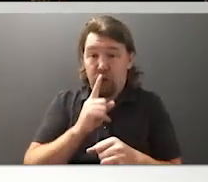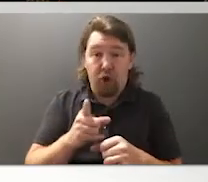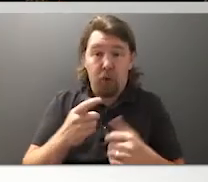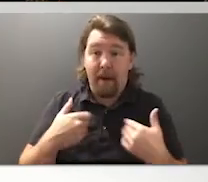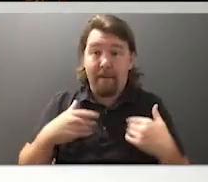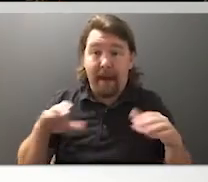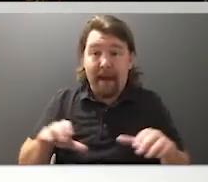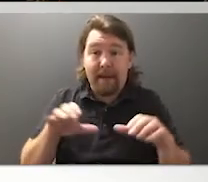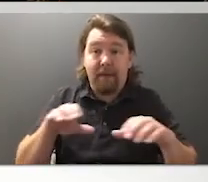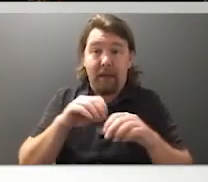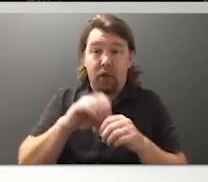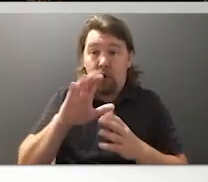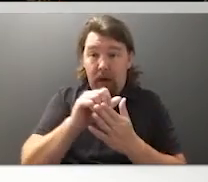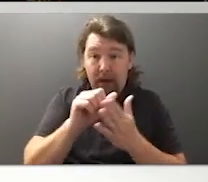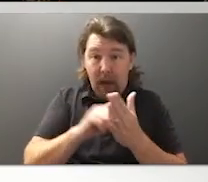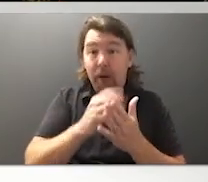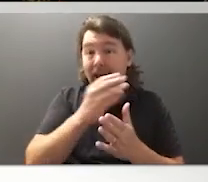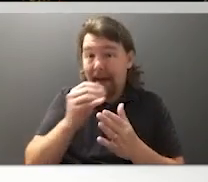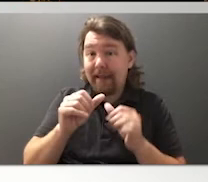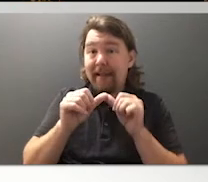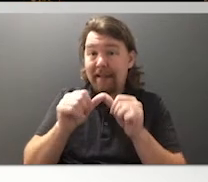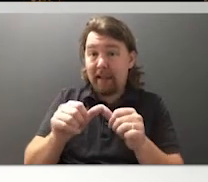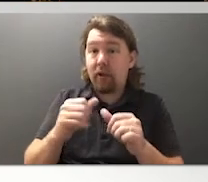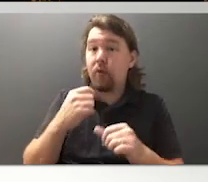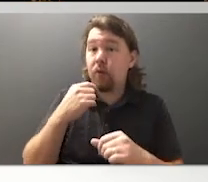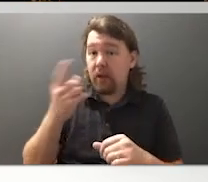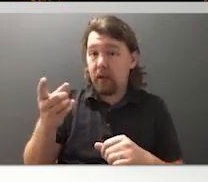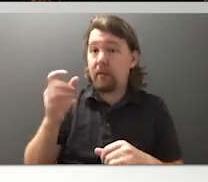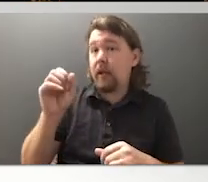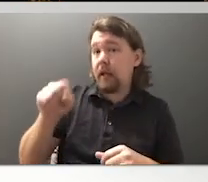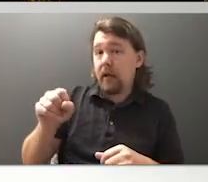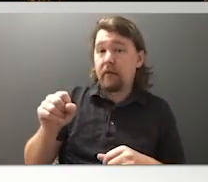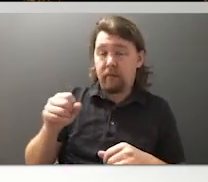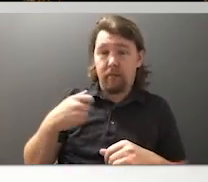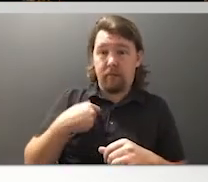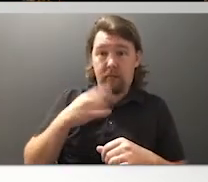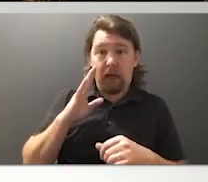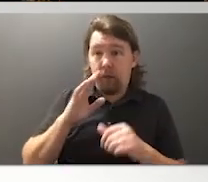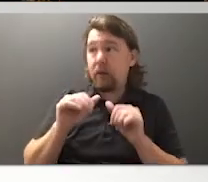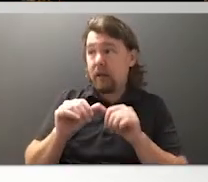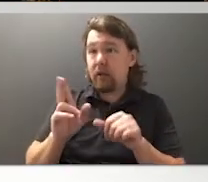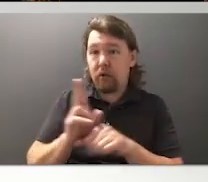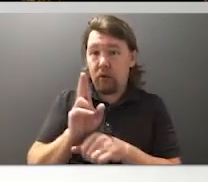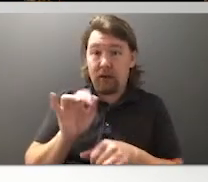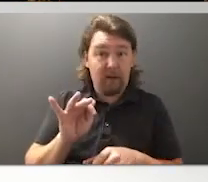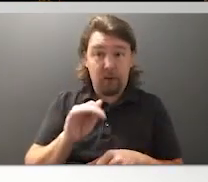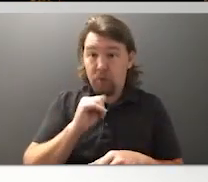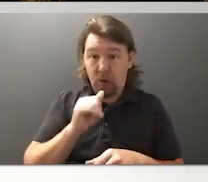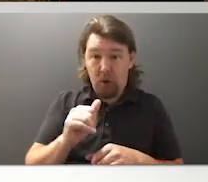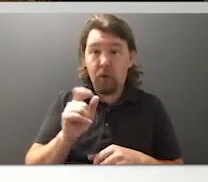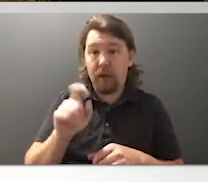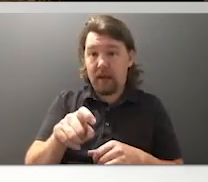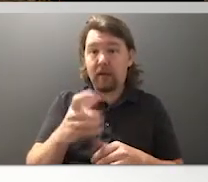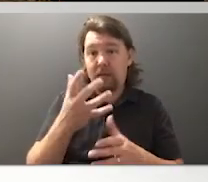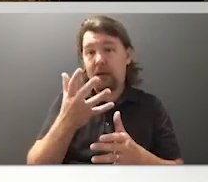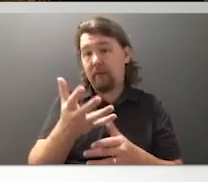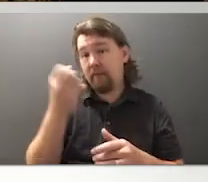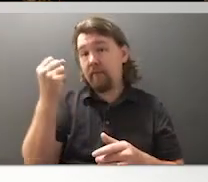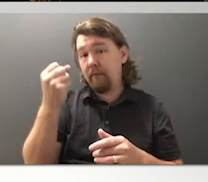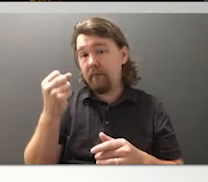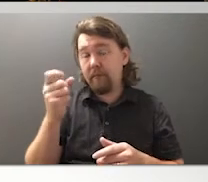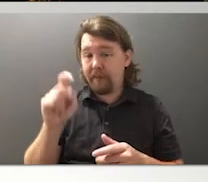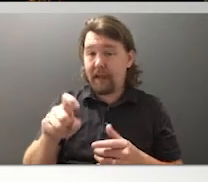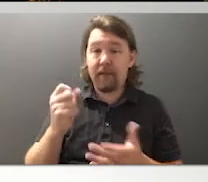hey, I'm going to be using these funds. If you don't, then we take them away and then they have to be approved.